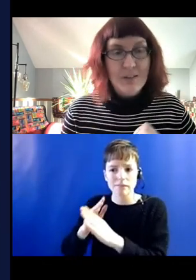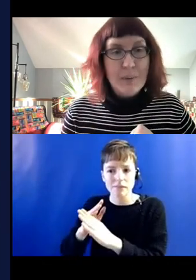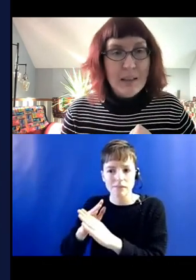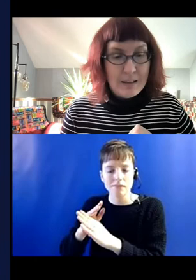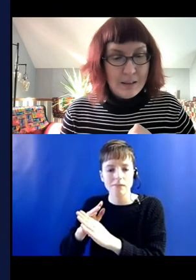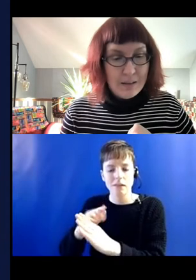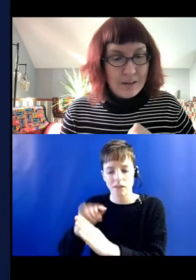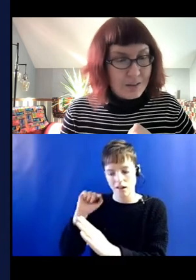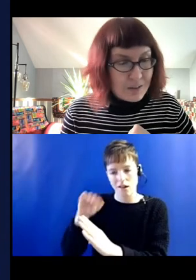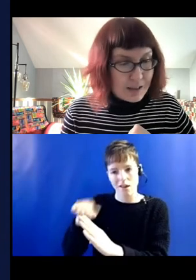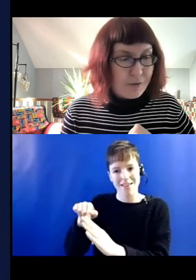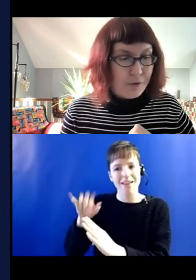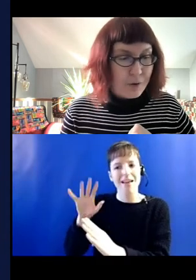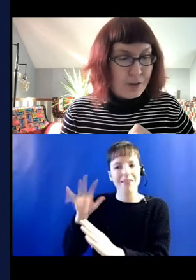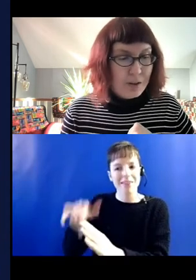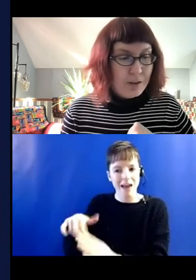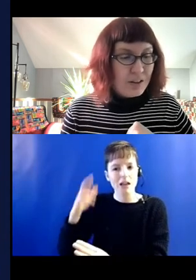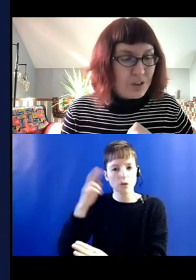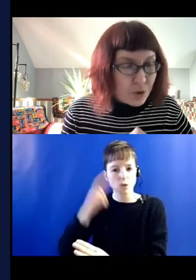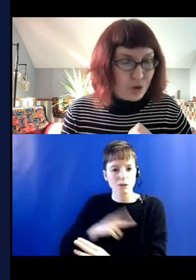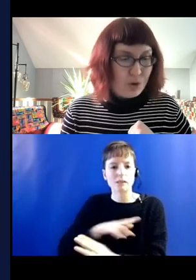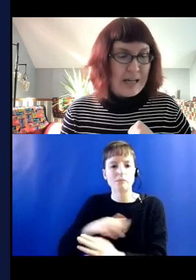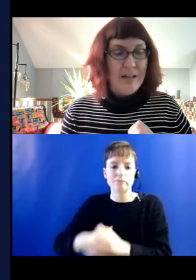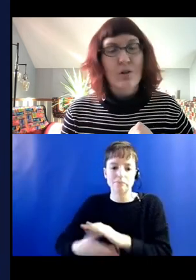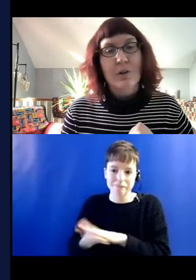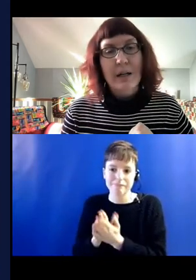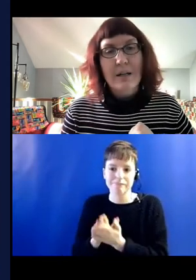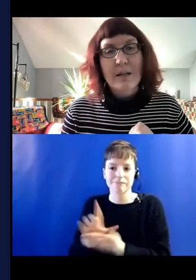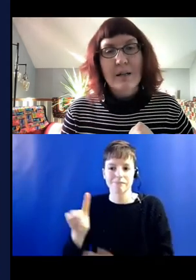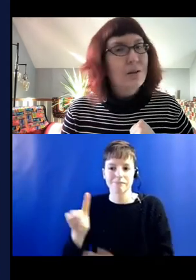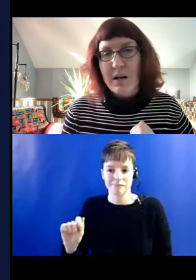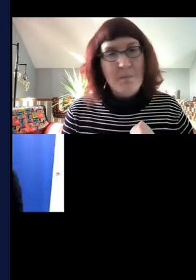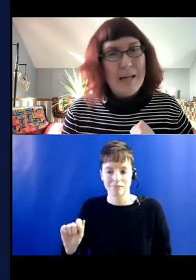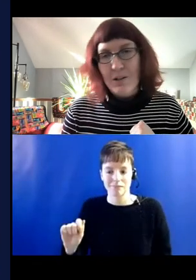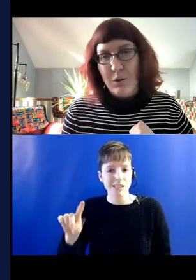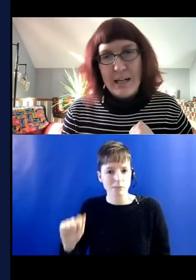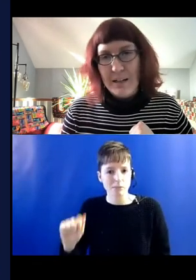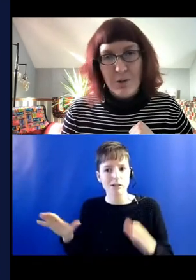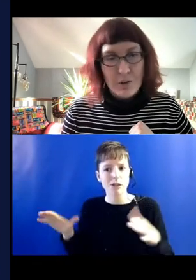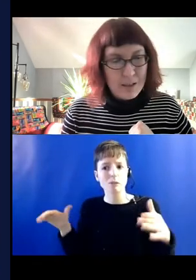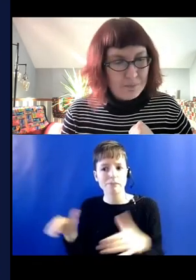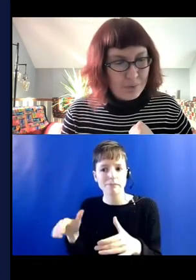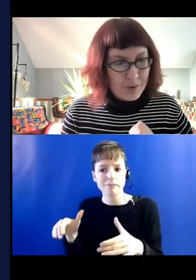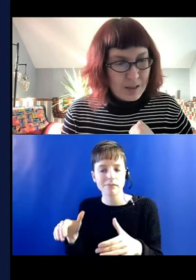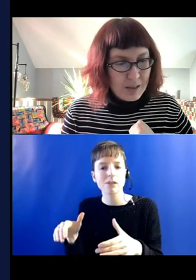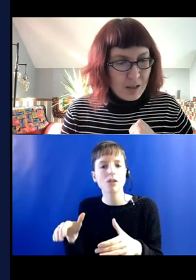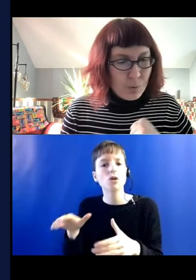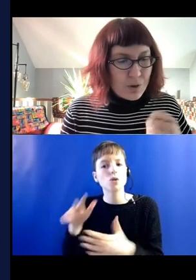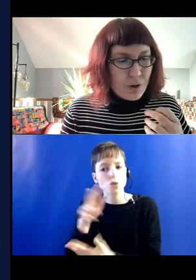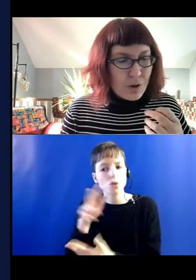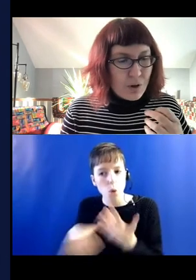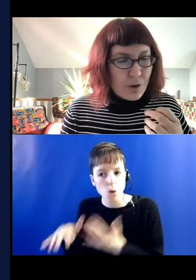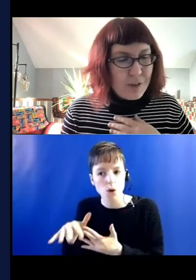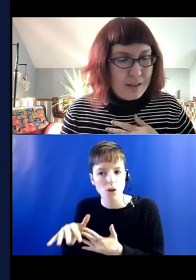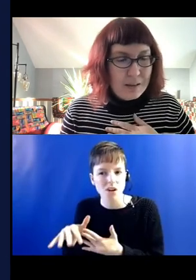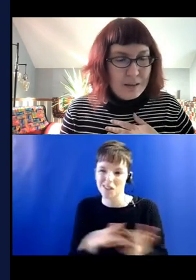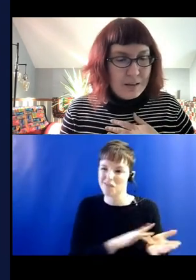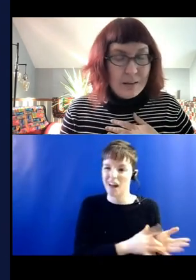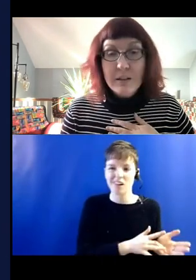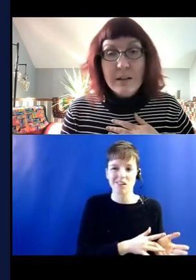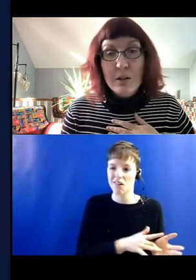that disability is therefore a social category, not a medical category. With COVID